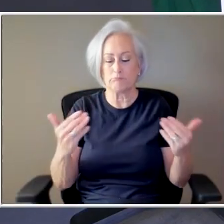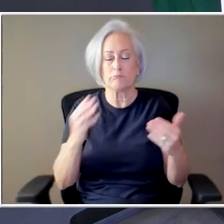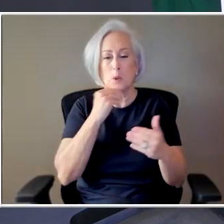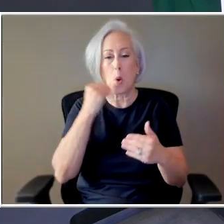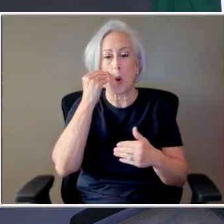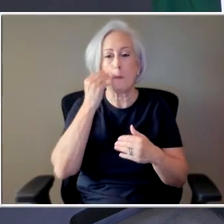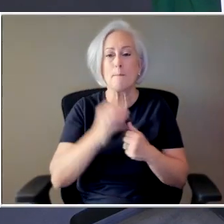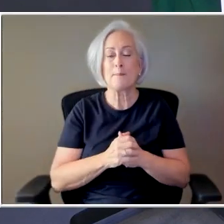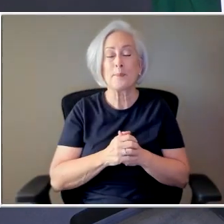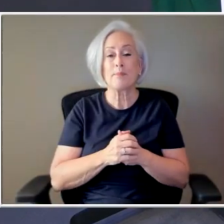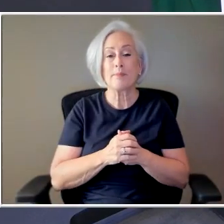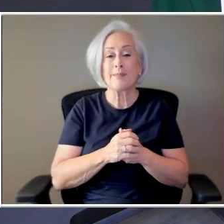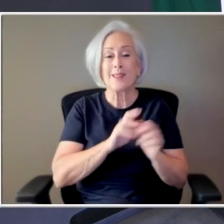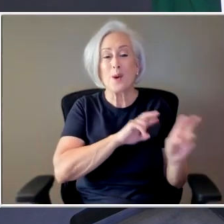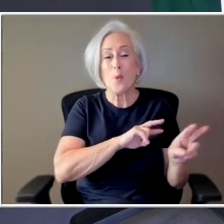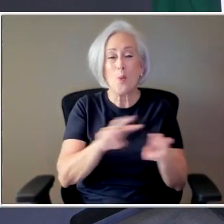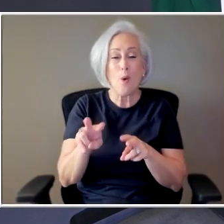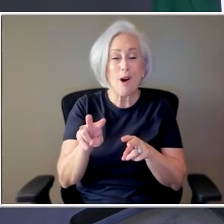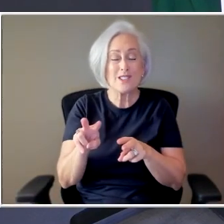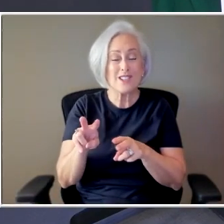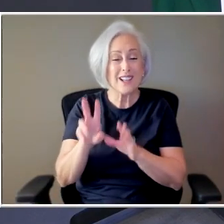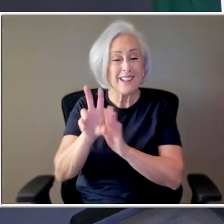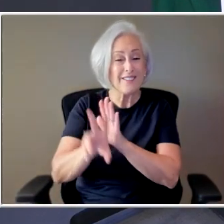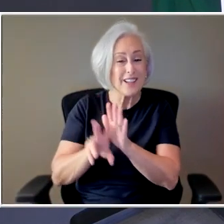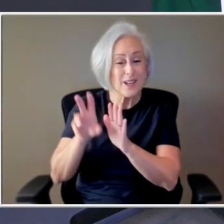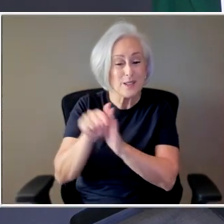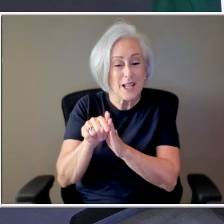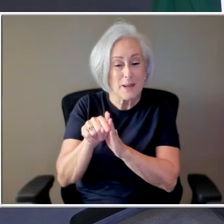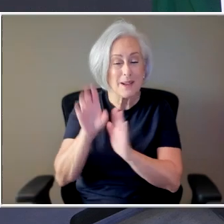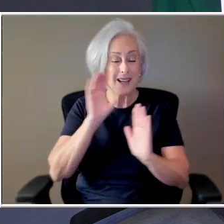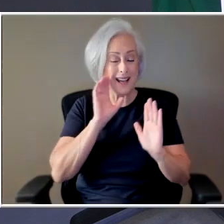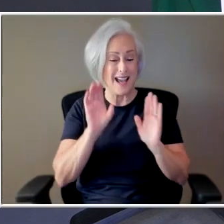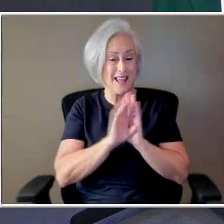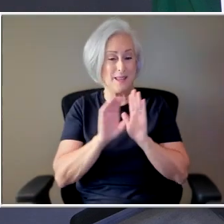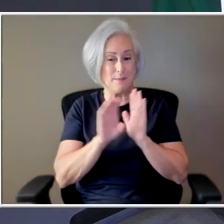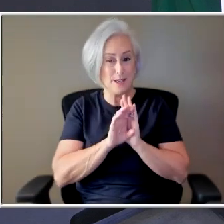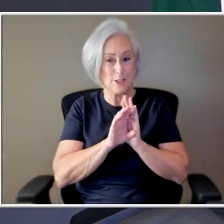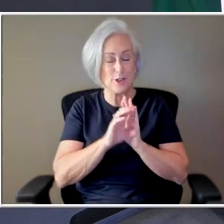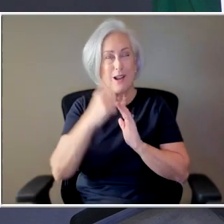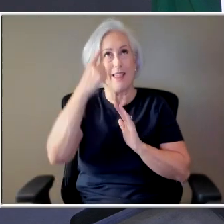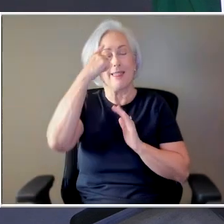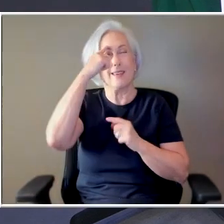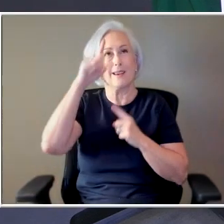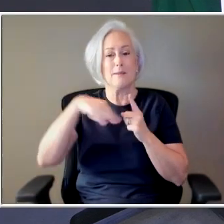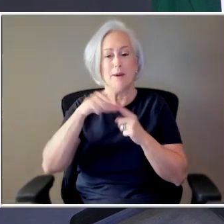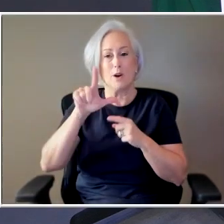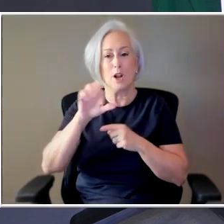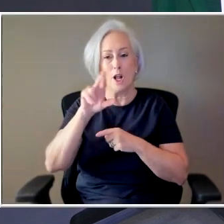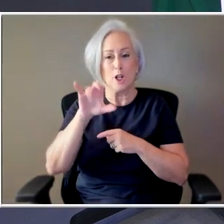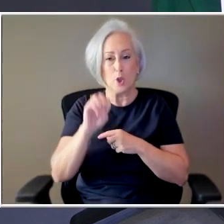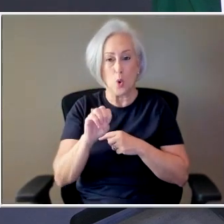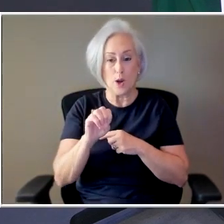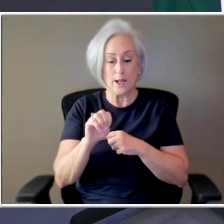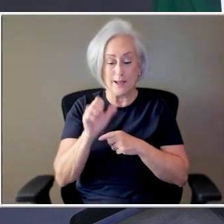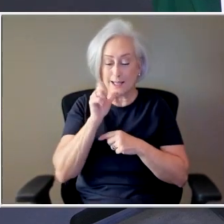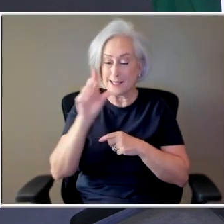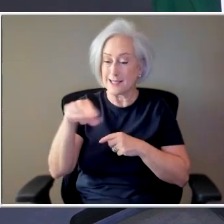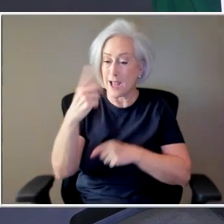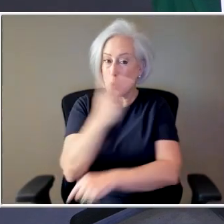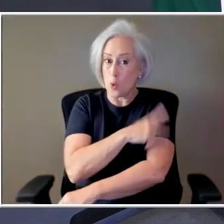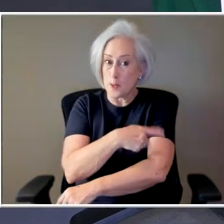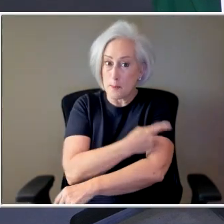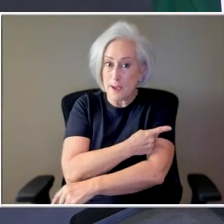these videos and the photos, I keep thinking of Lori, because it's not just about the patients. You're really supporting these loved ones too, right?